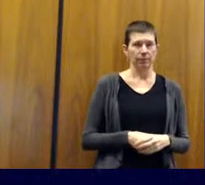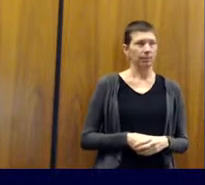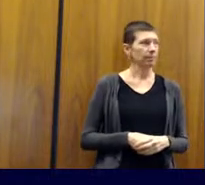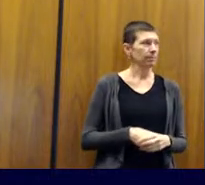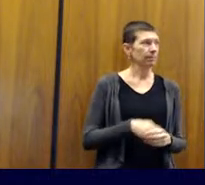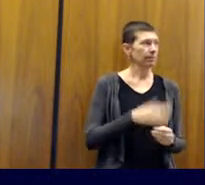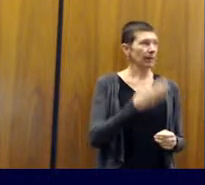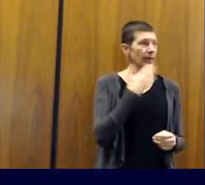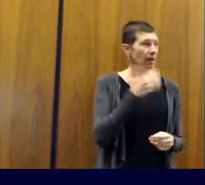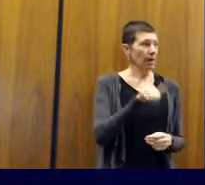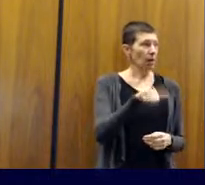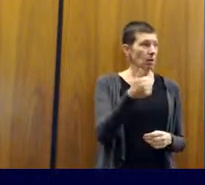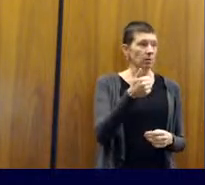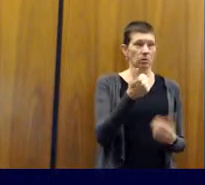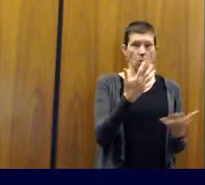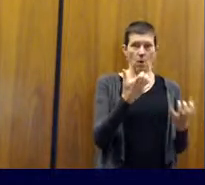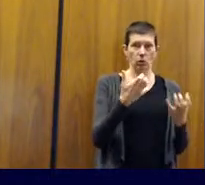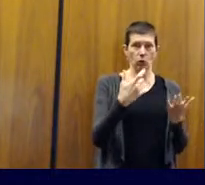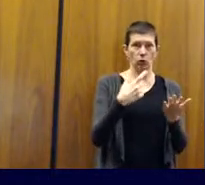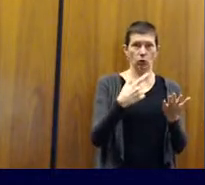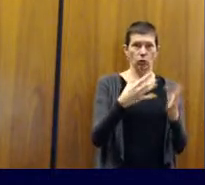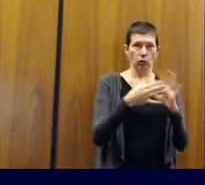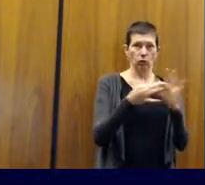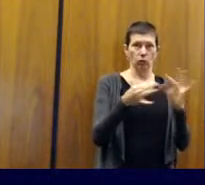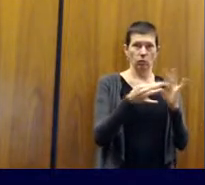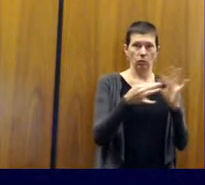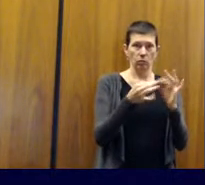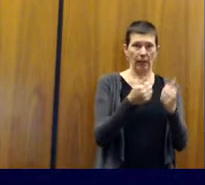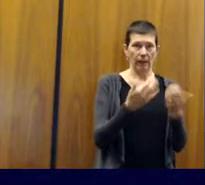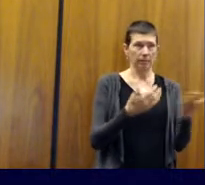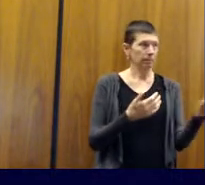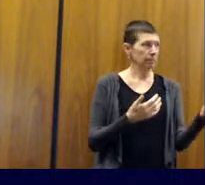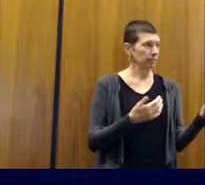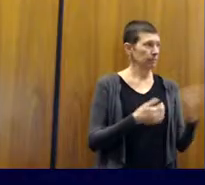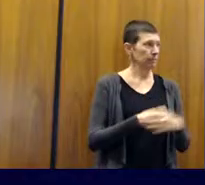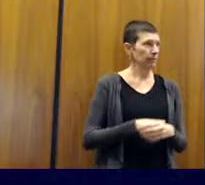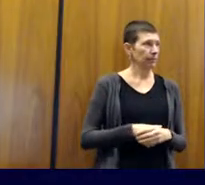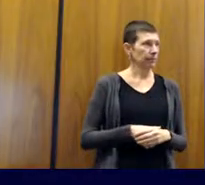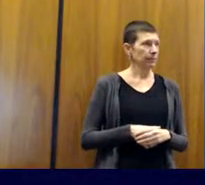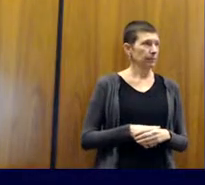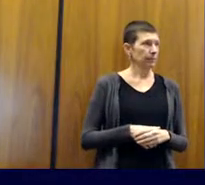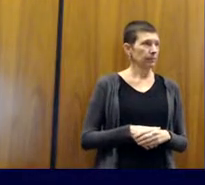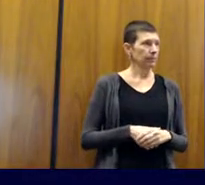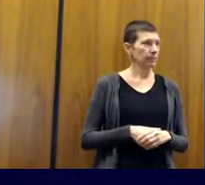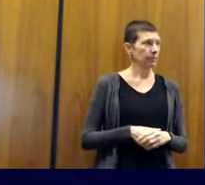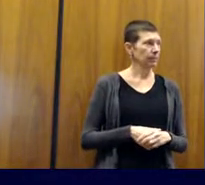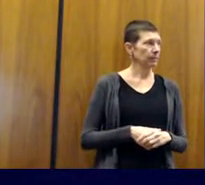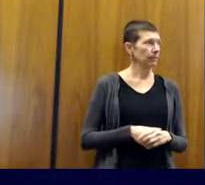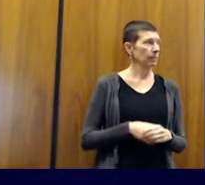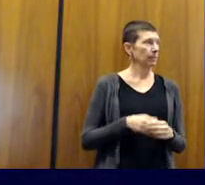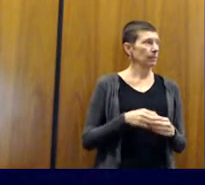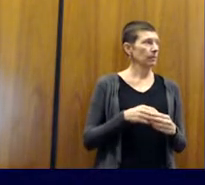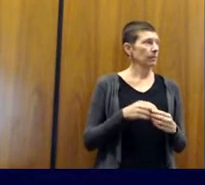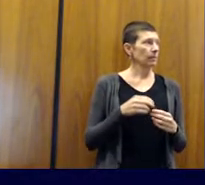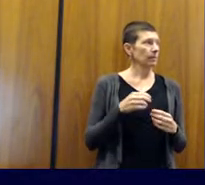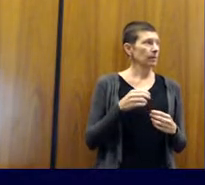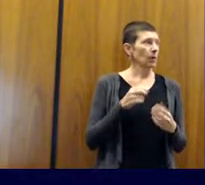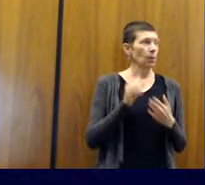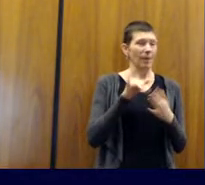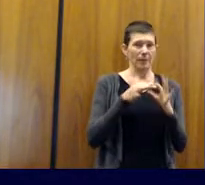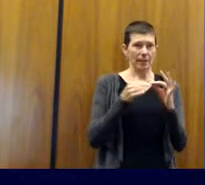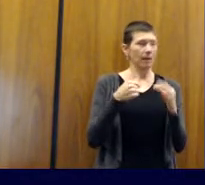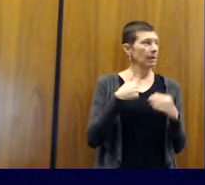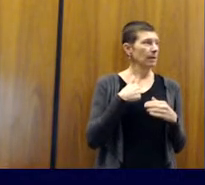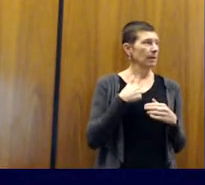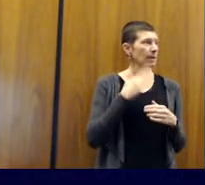Thank you. Is there anyone else that would like to say anything, speak? With that being said, I'm going to